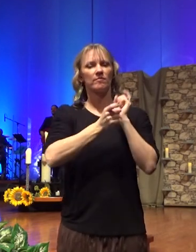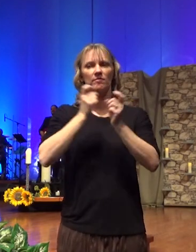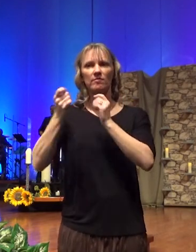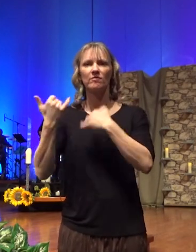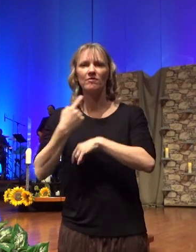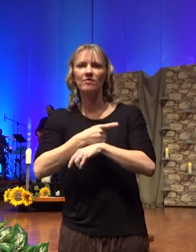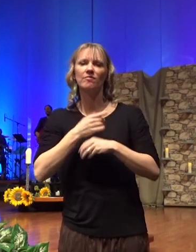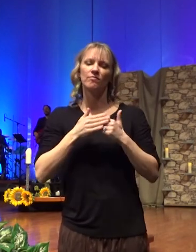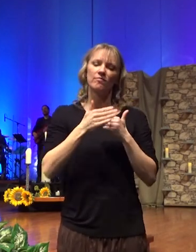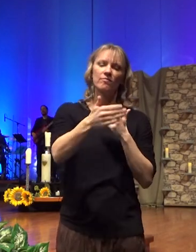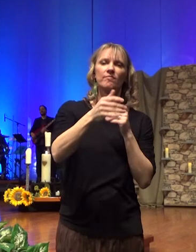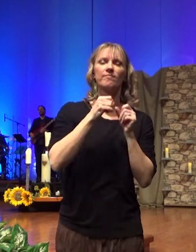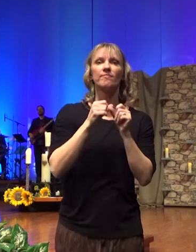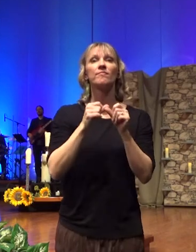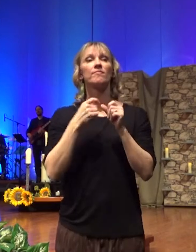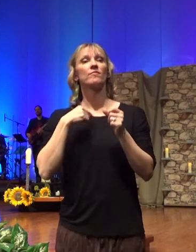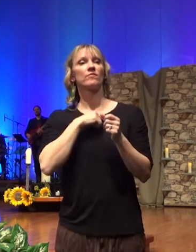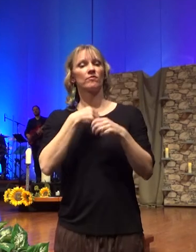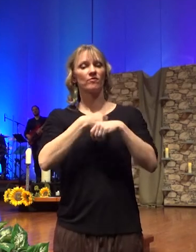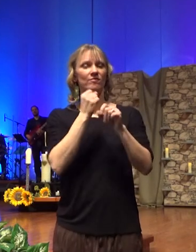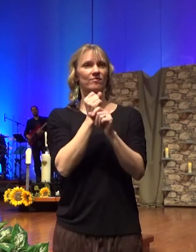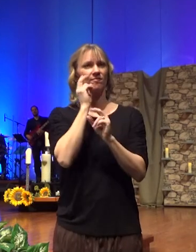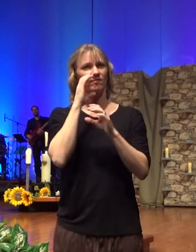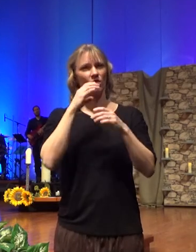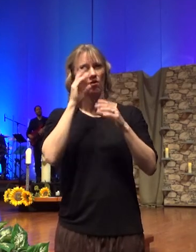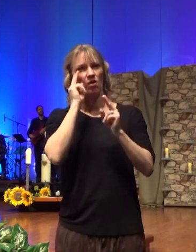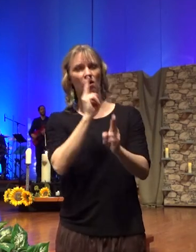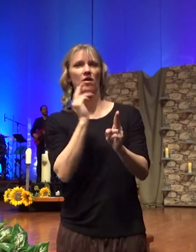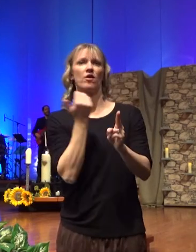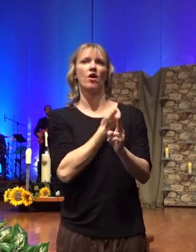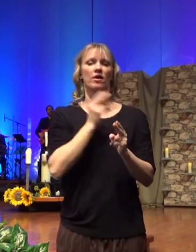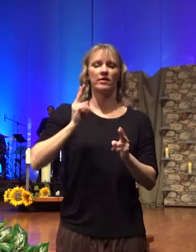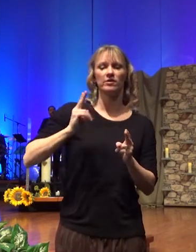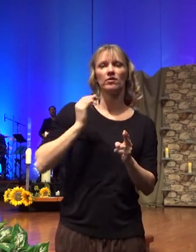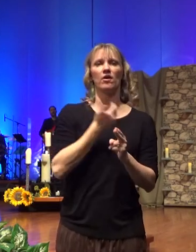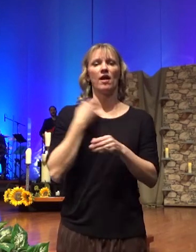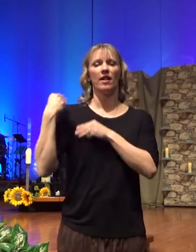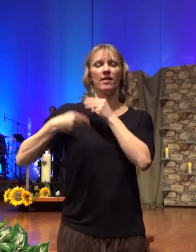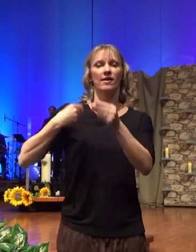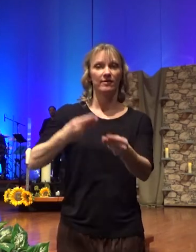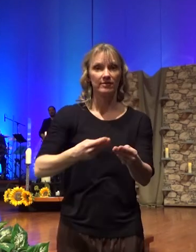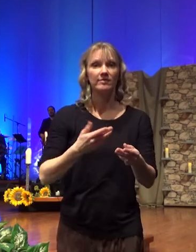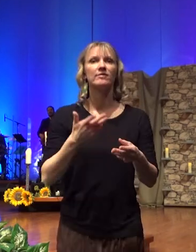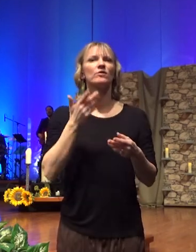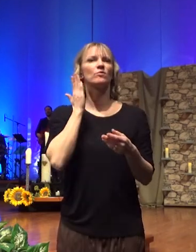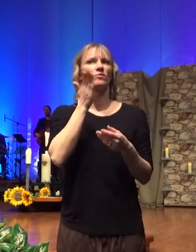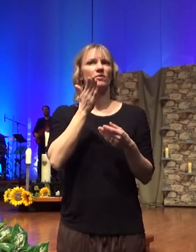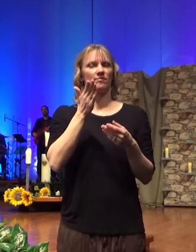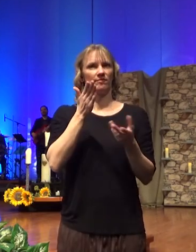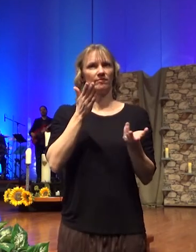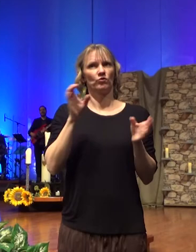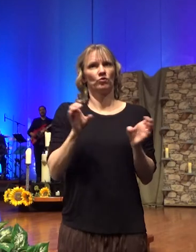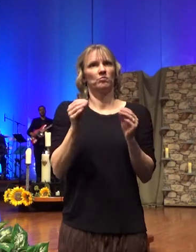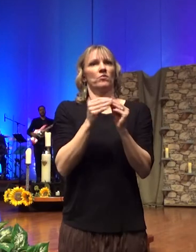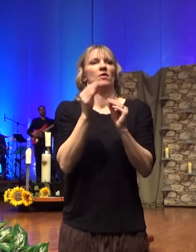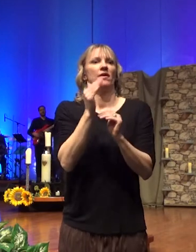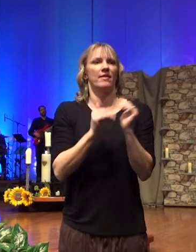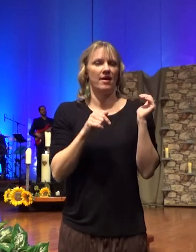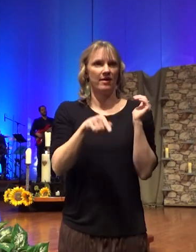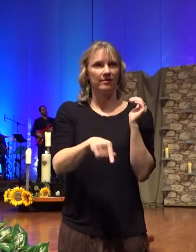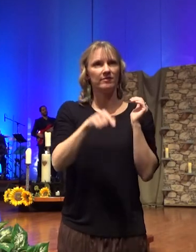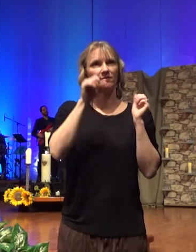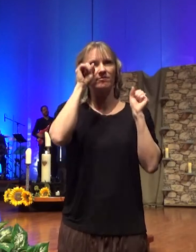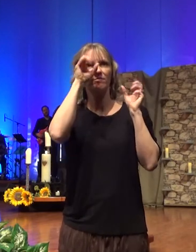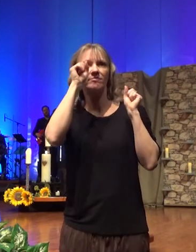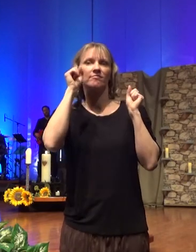and continue to give, that we are creating, honoring all of our history and all of our legacy, but that we are creating something that will do even more than